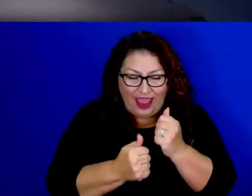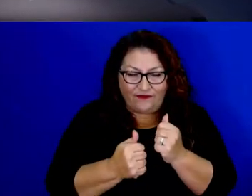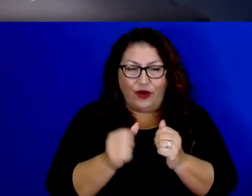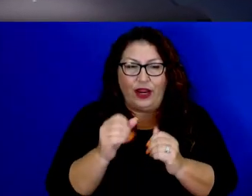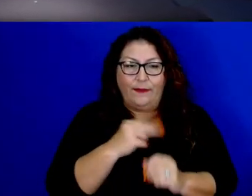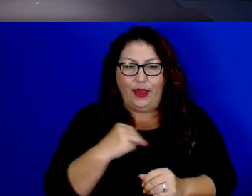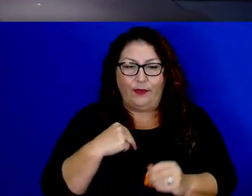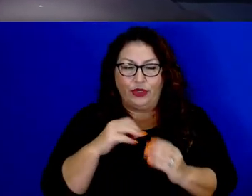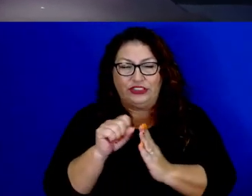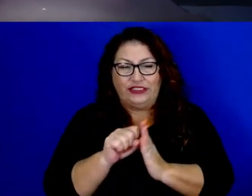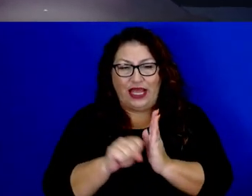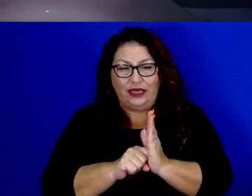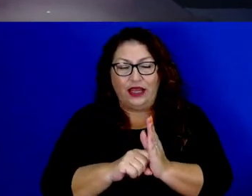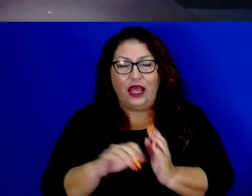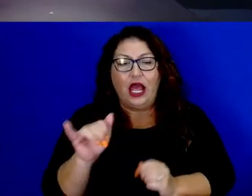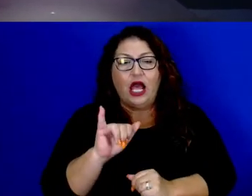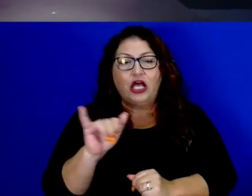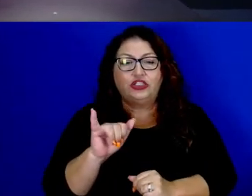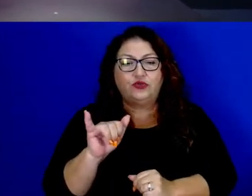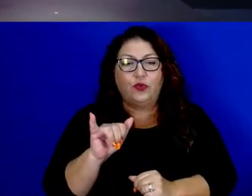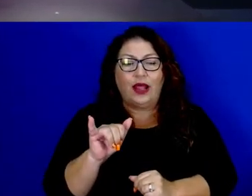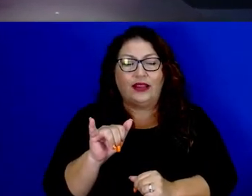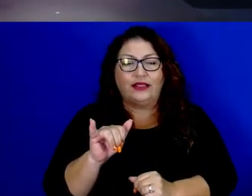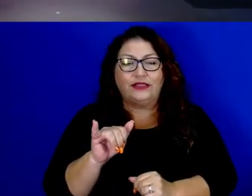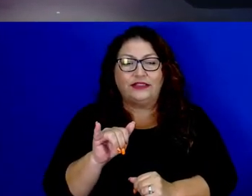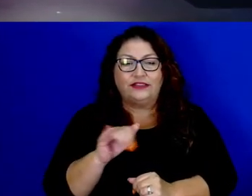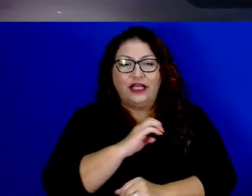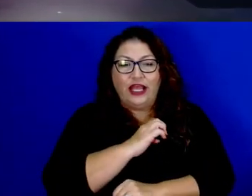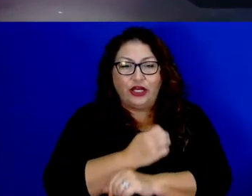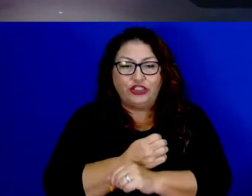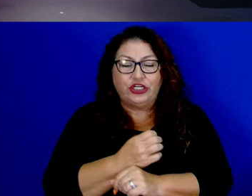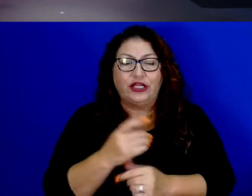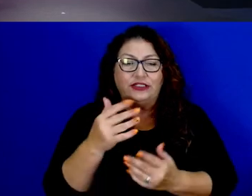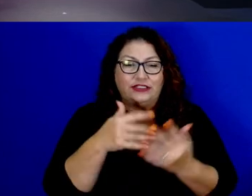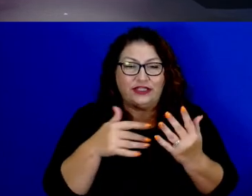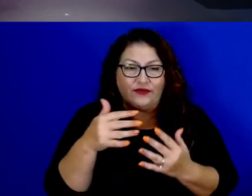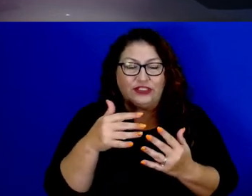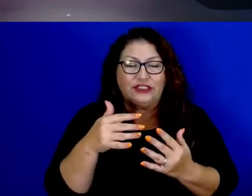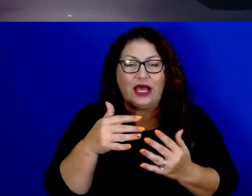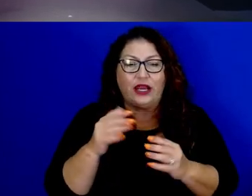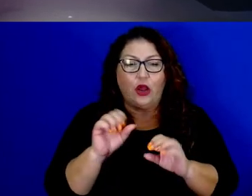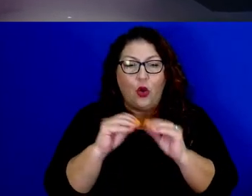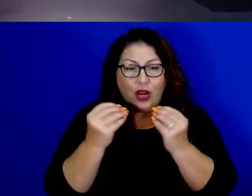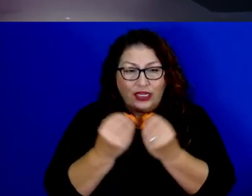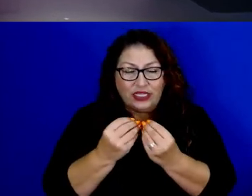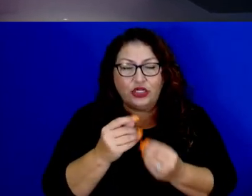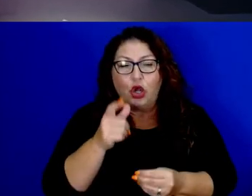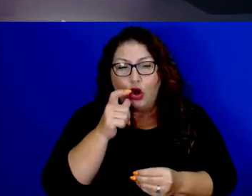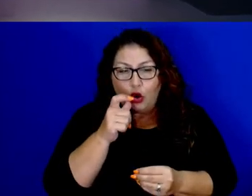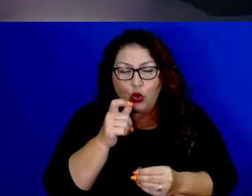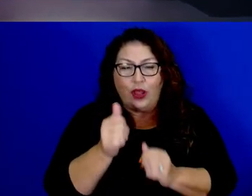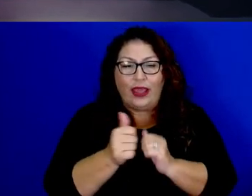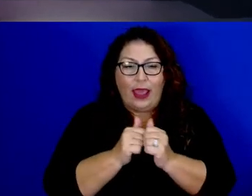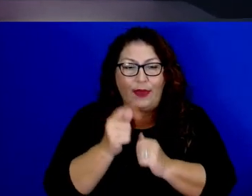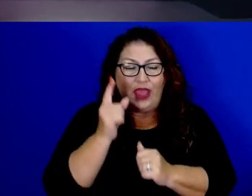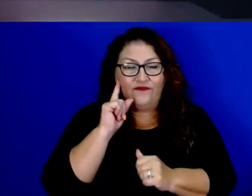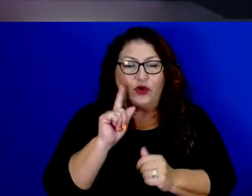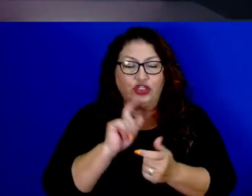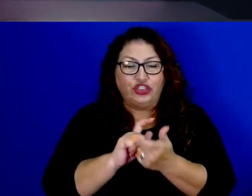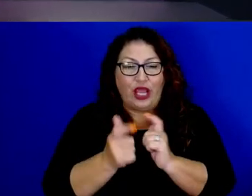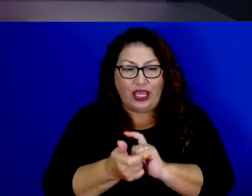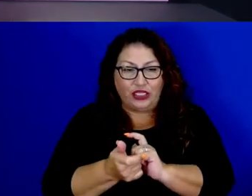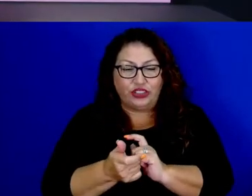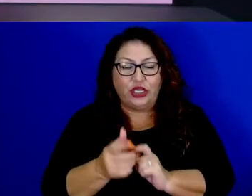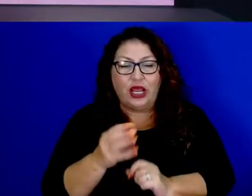as energetic civil society organizations who campaign for change, and brilliant